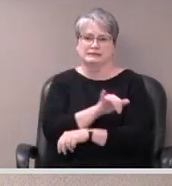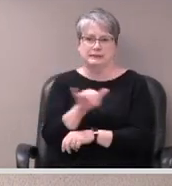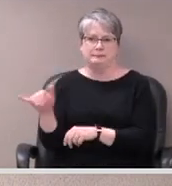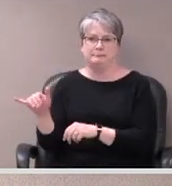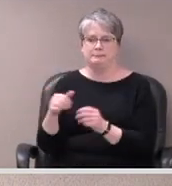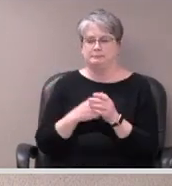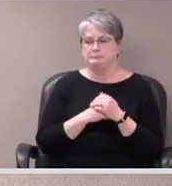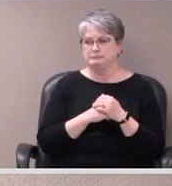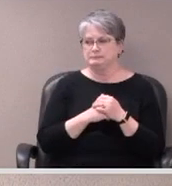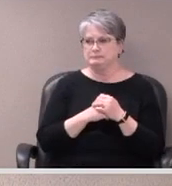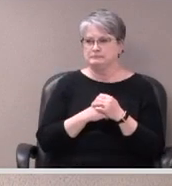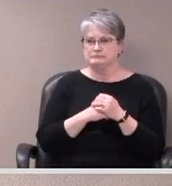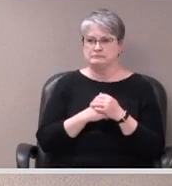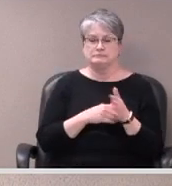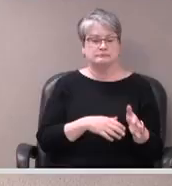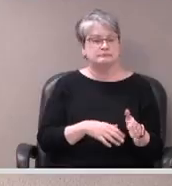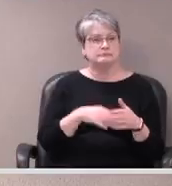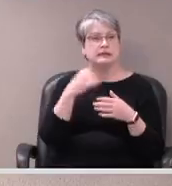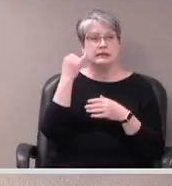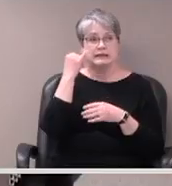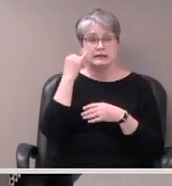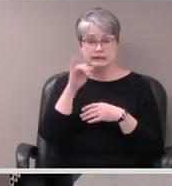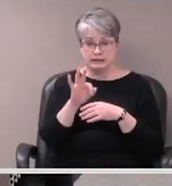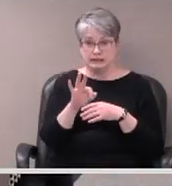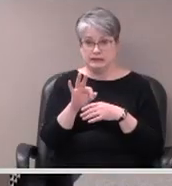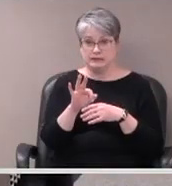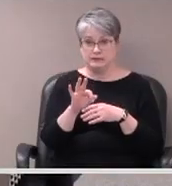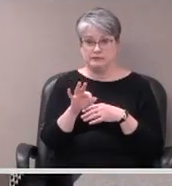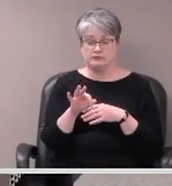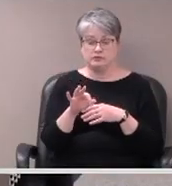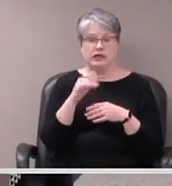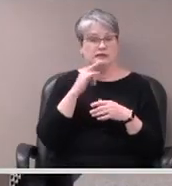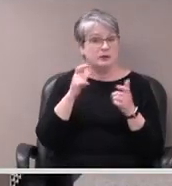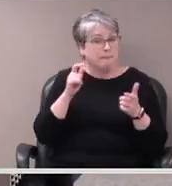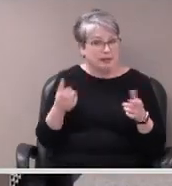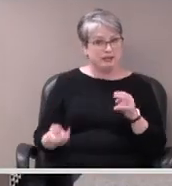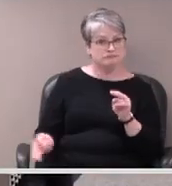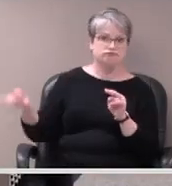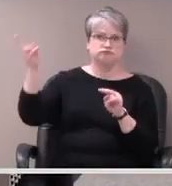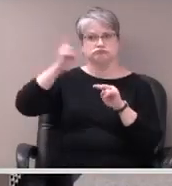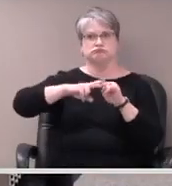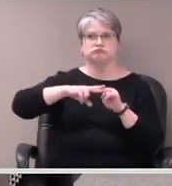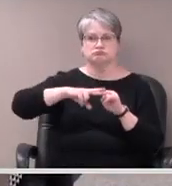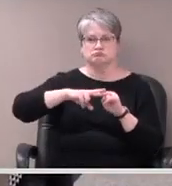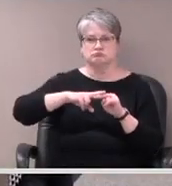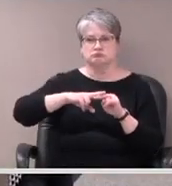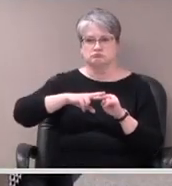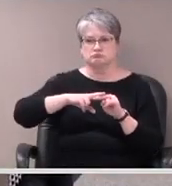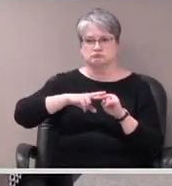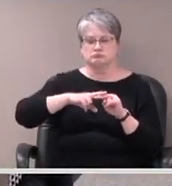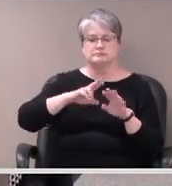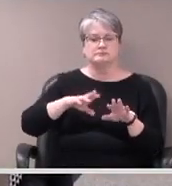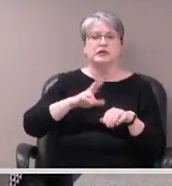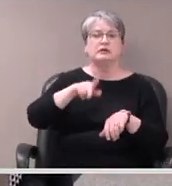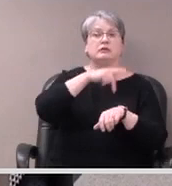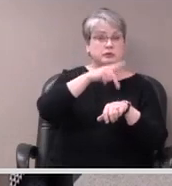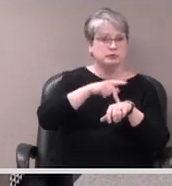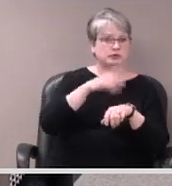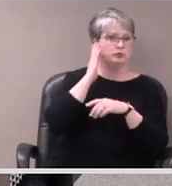If there is a large increase, a principal